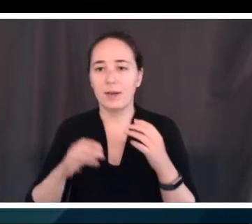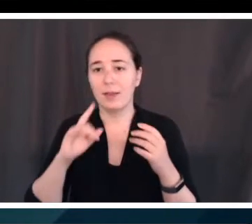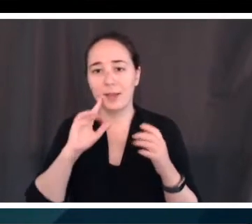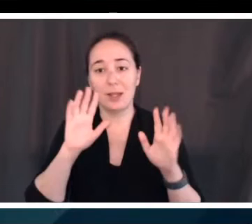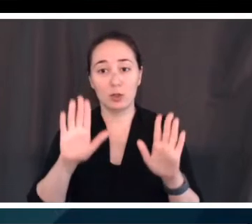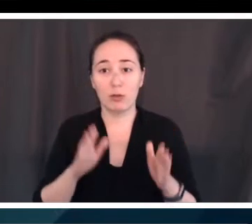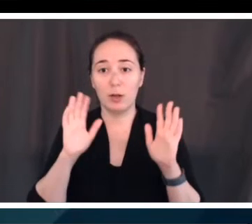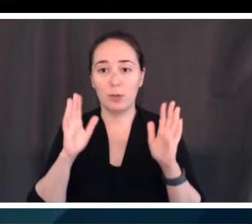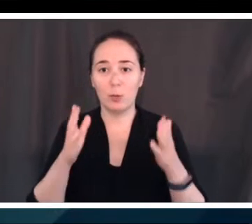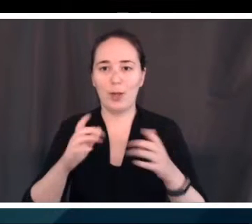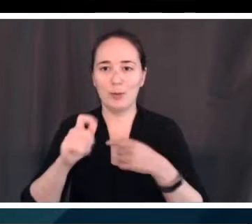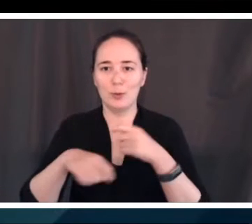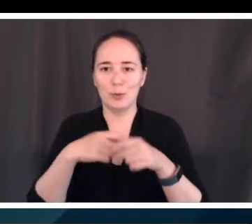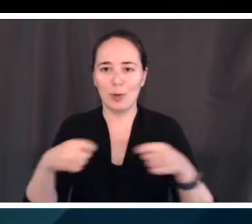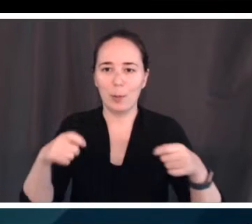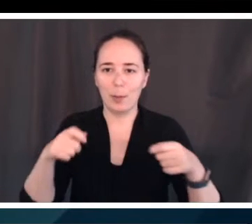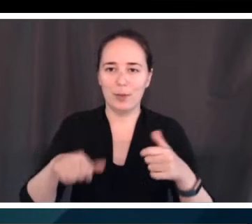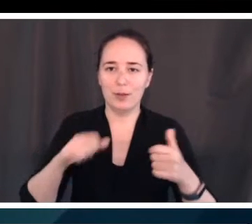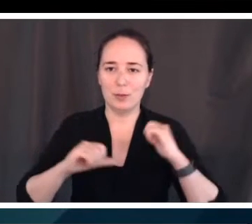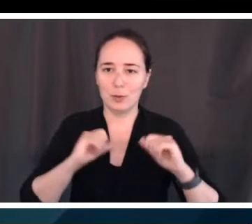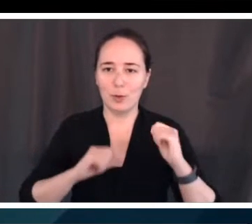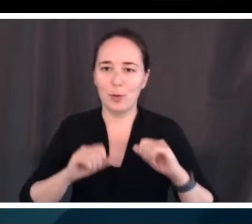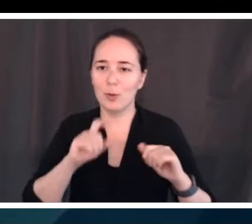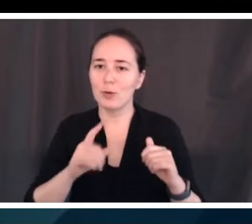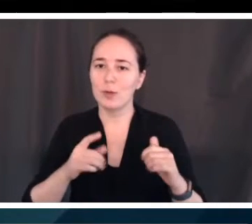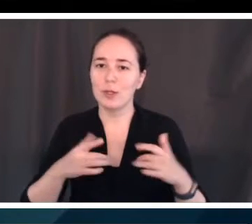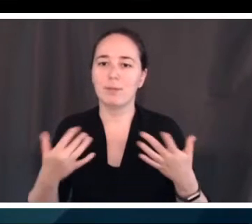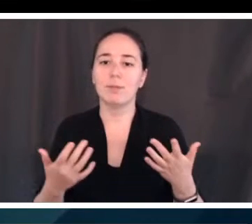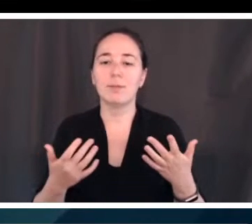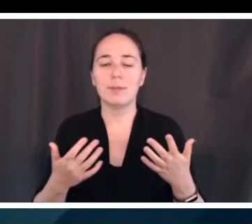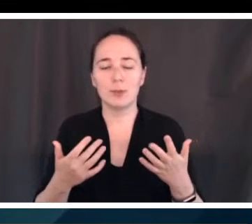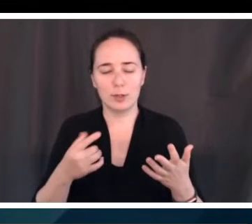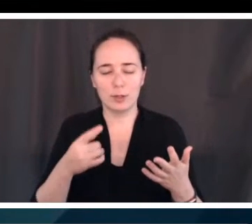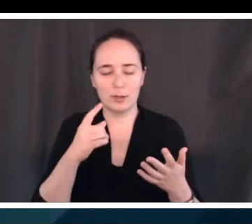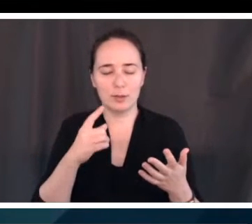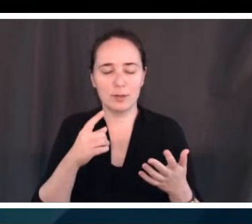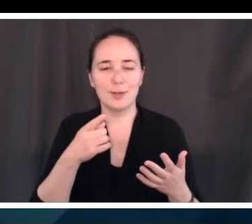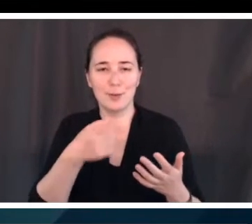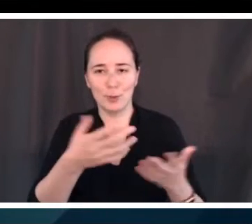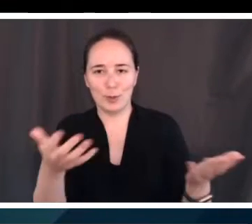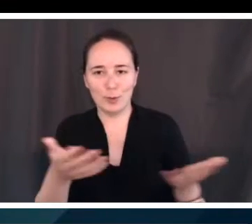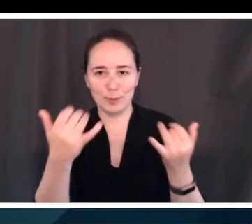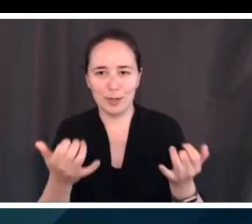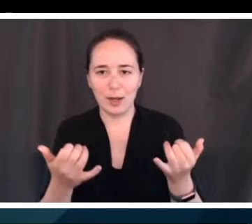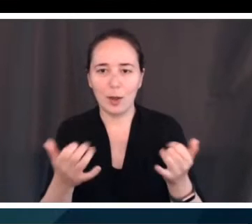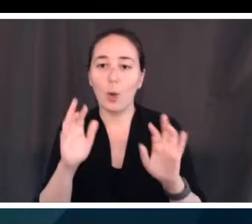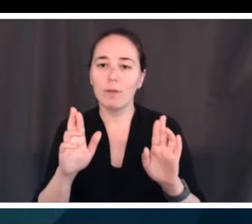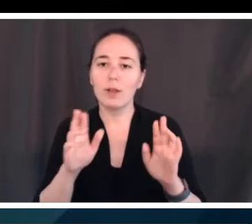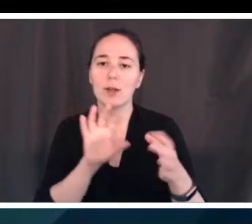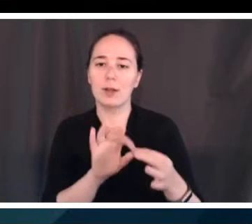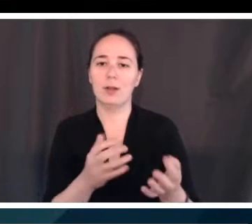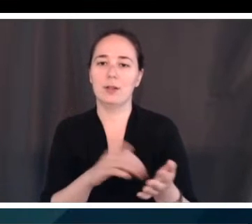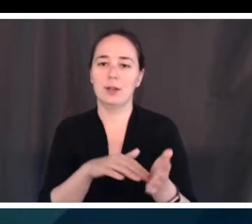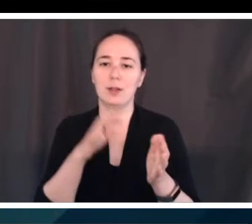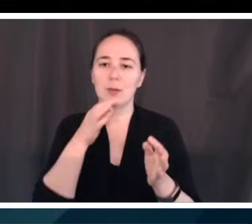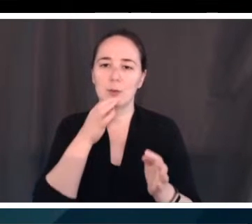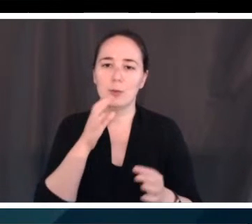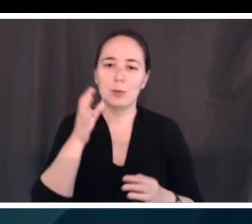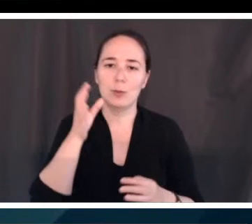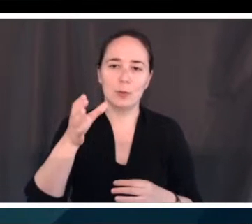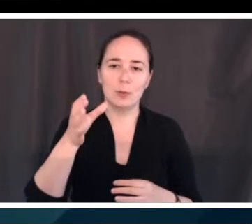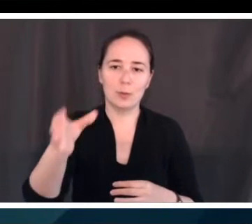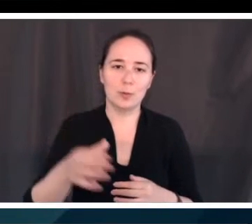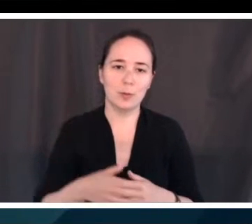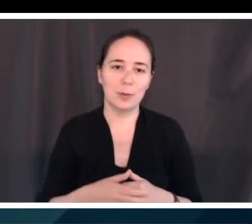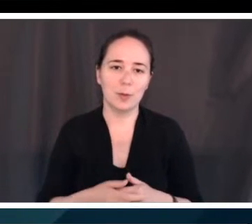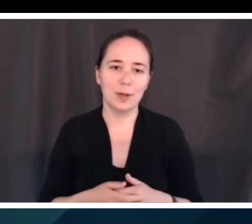A great sentiment, and so happy to be able to have you on today. And certainly hope that we can connect again in the future. And maybe you'll be